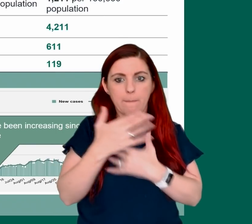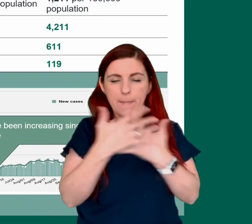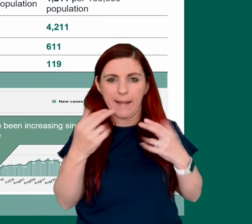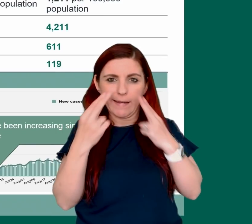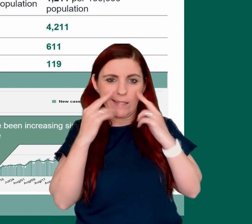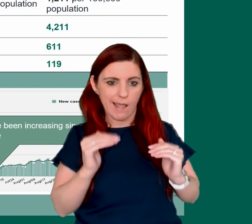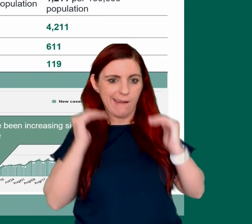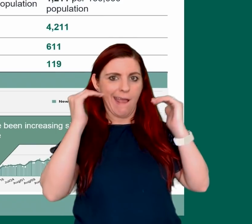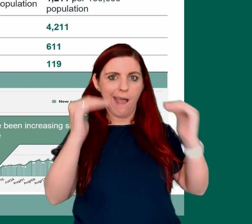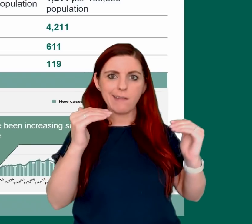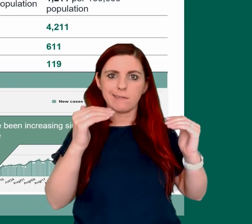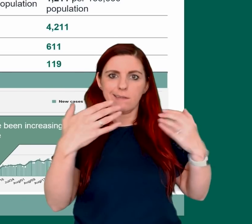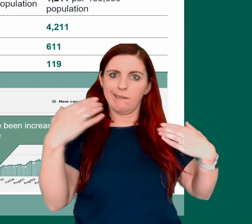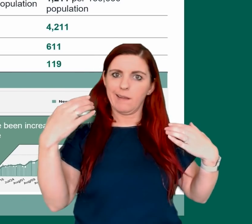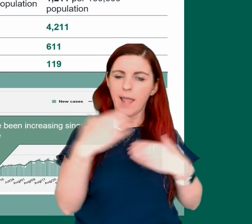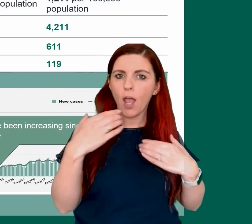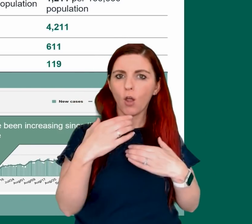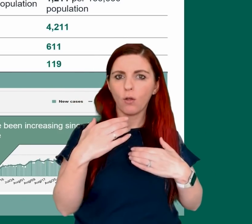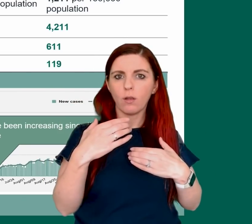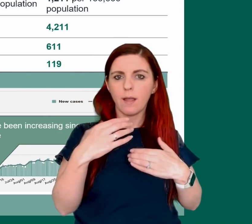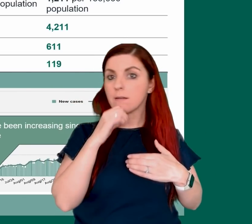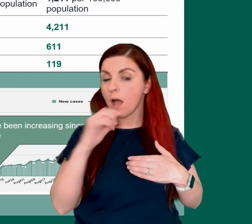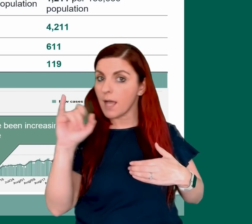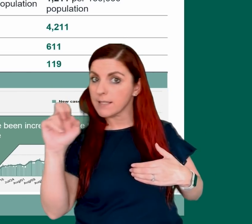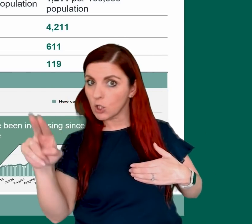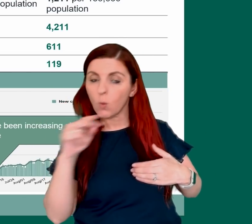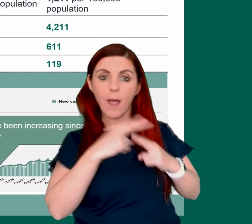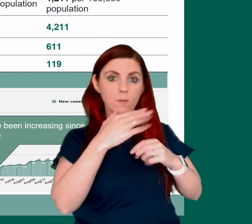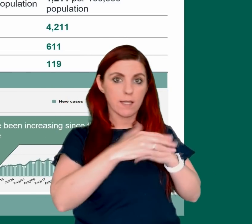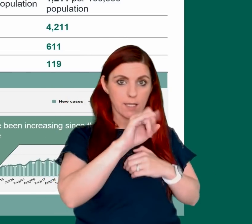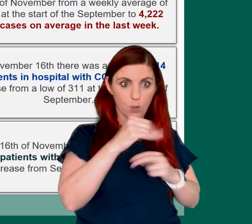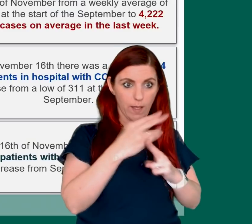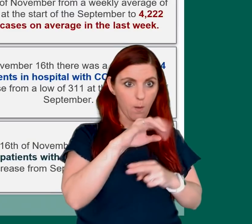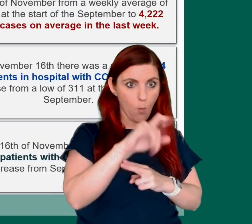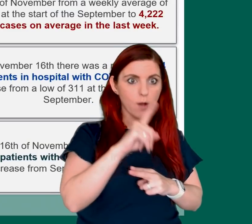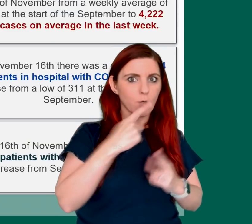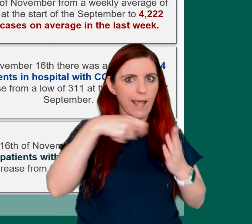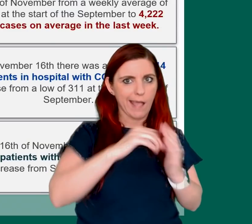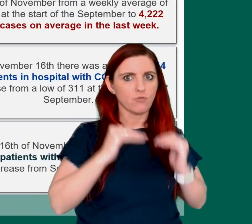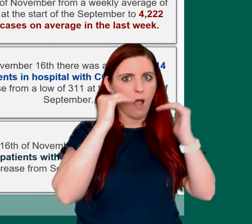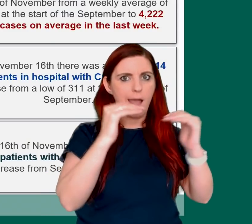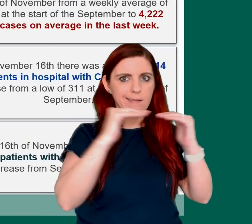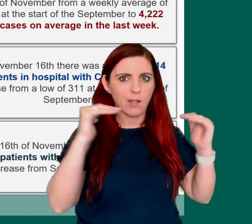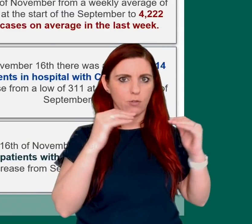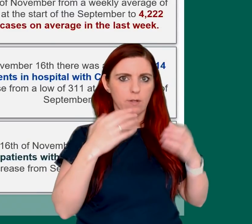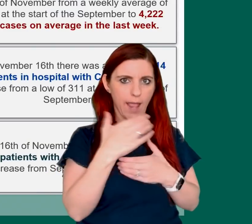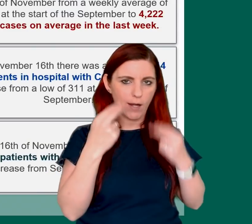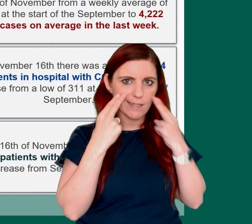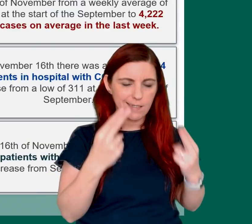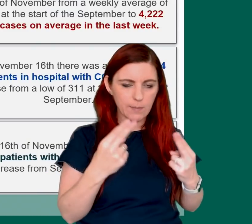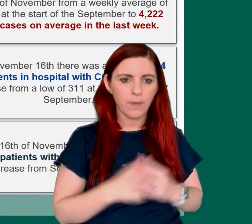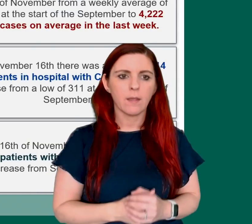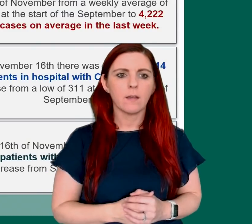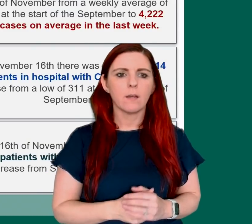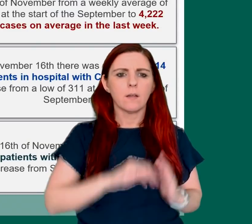form of care, which not in intensive care units, but outside on the wards. So the trends, new cases of COVID